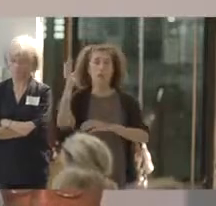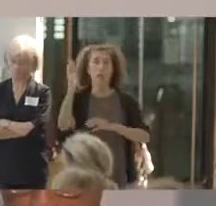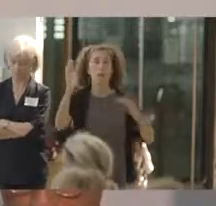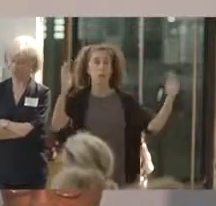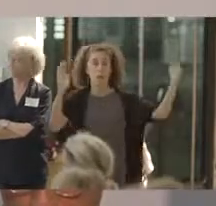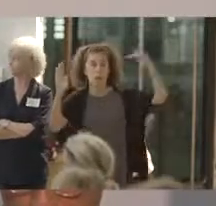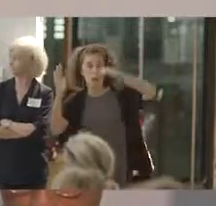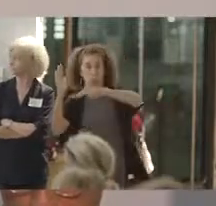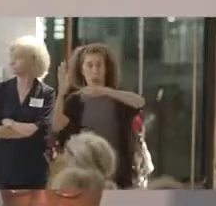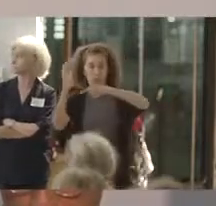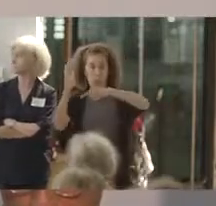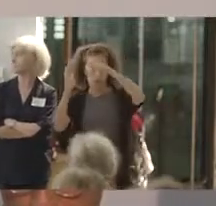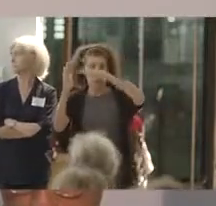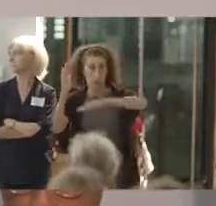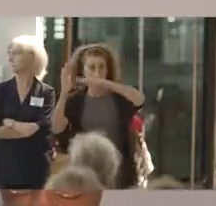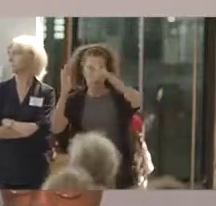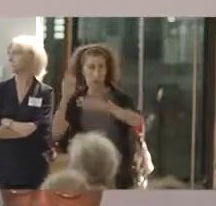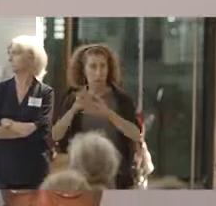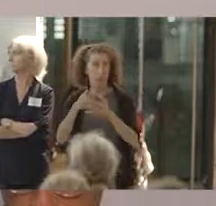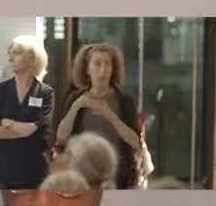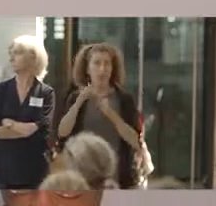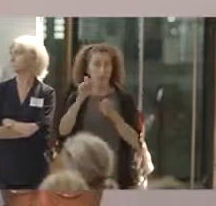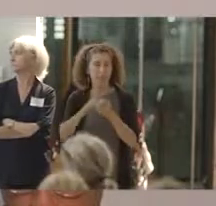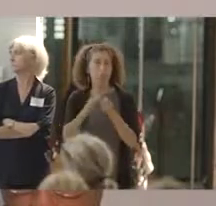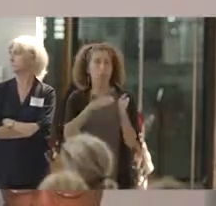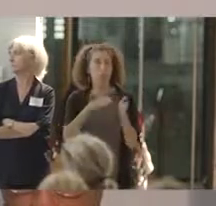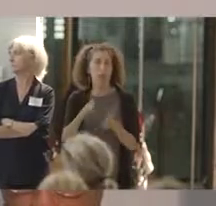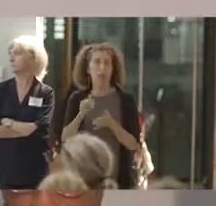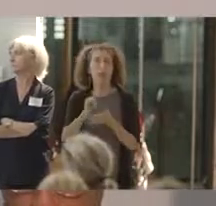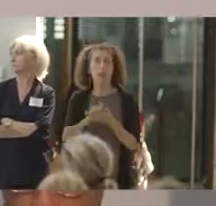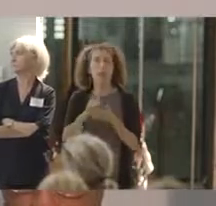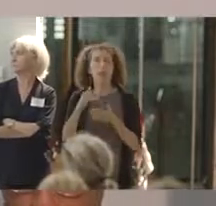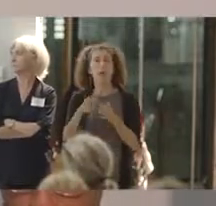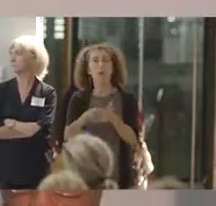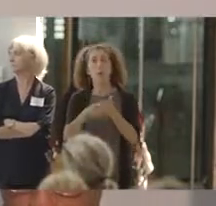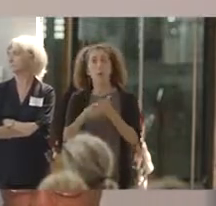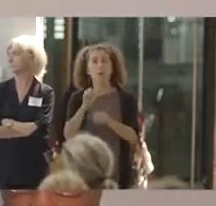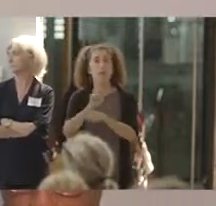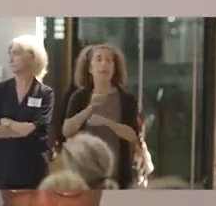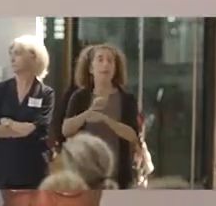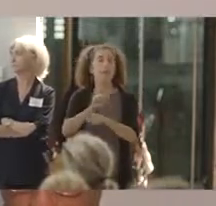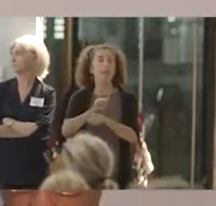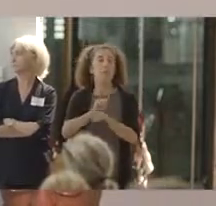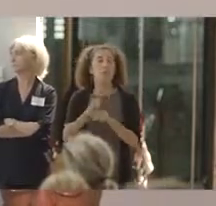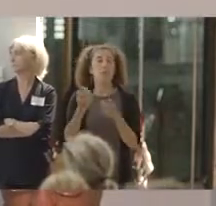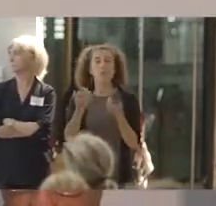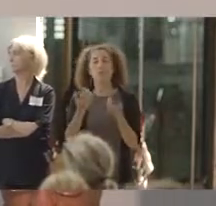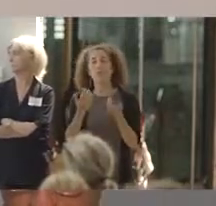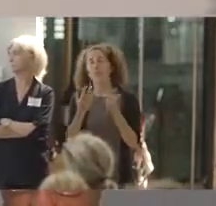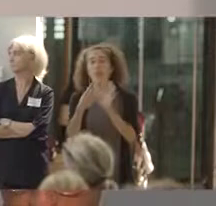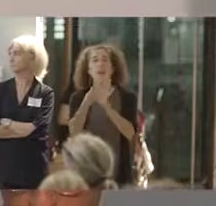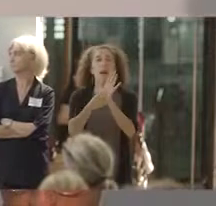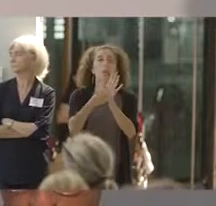may cause the waves to dissipate. And that's a detailed exercise that we have not begun yet. And then the fourth component is what we